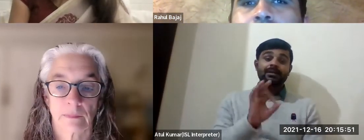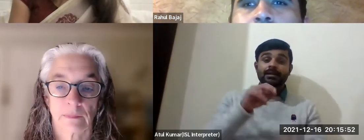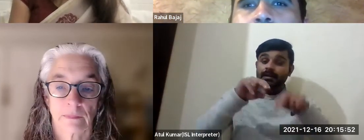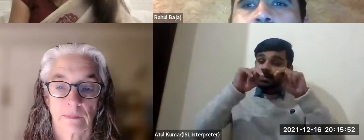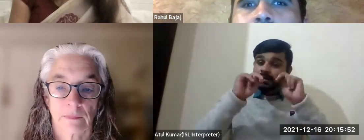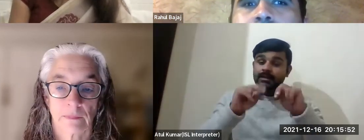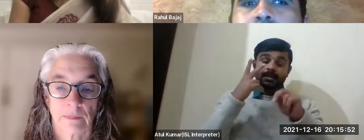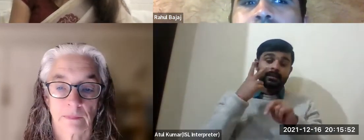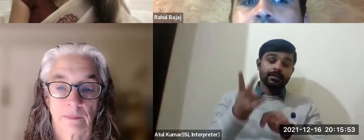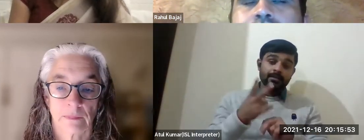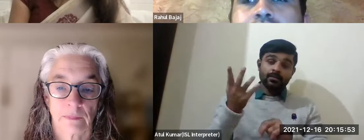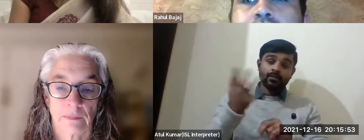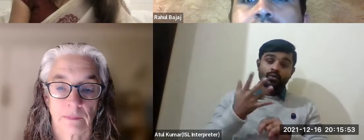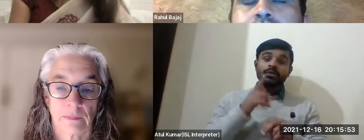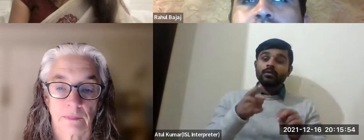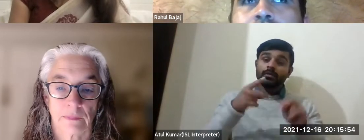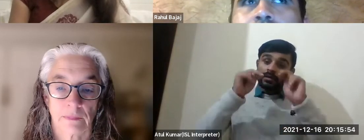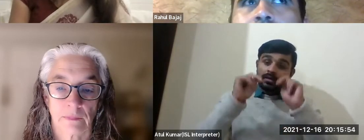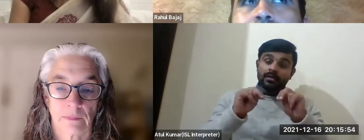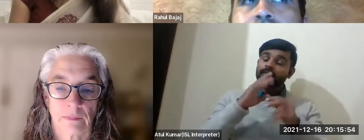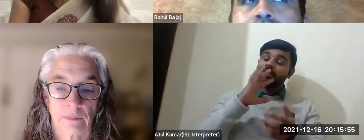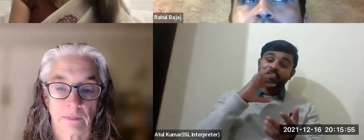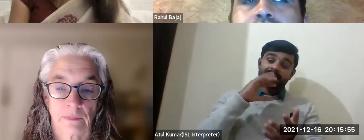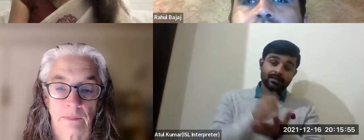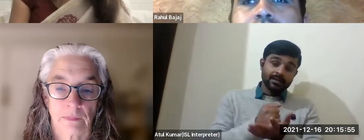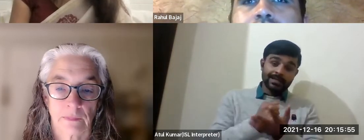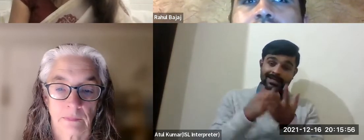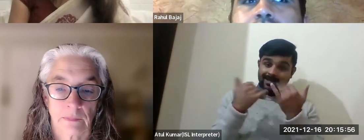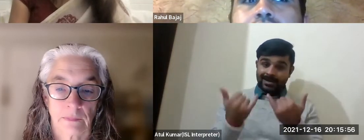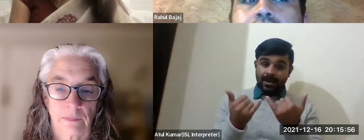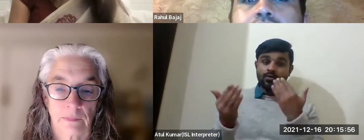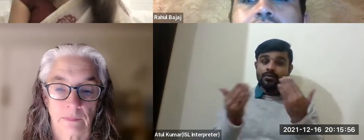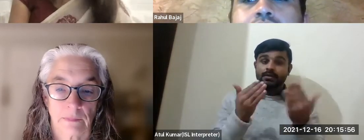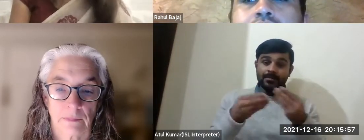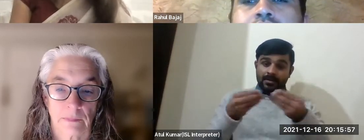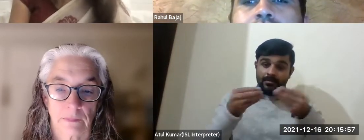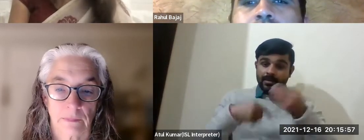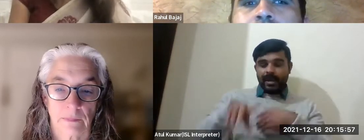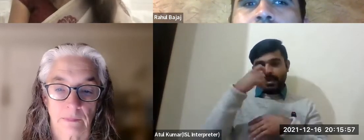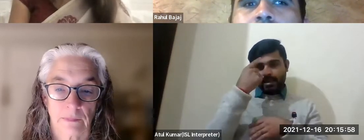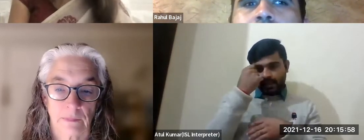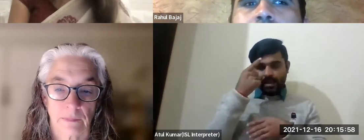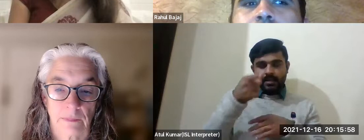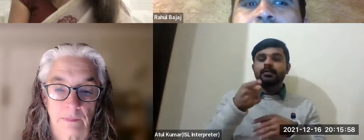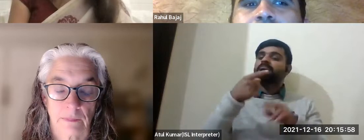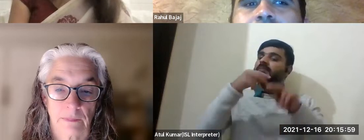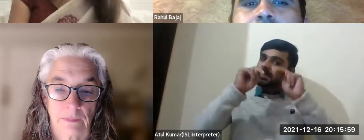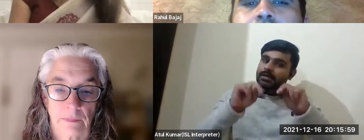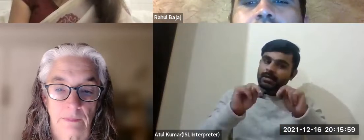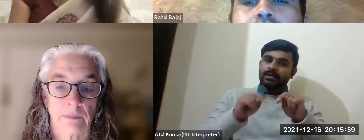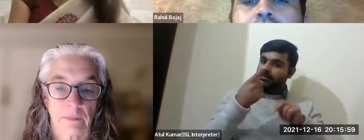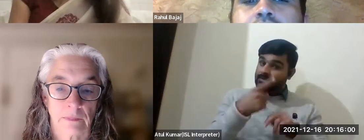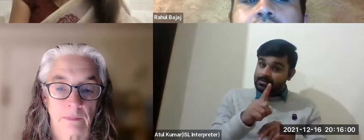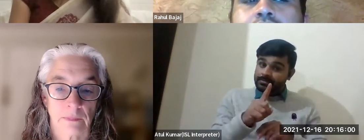to see is that we need to ensure that now the service providers understand that there is this requirement, right?